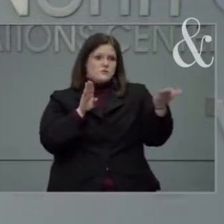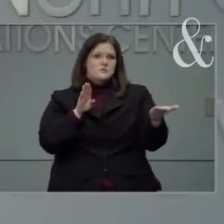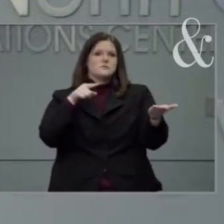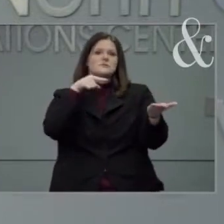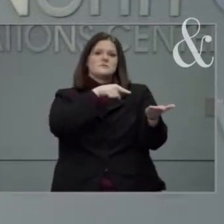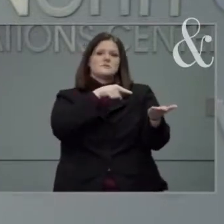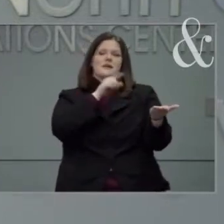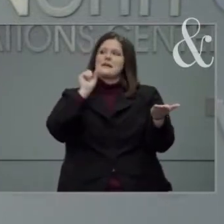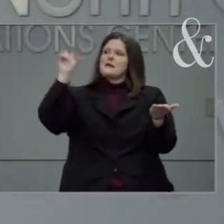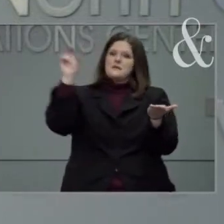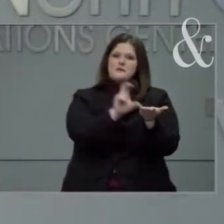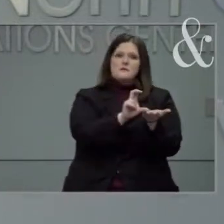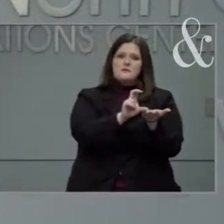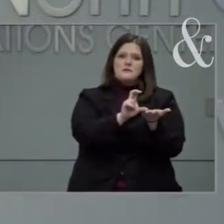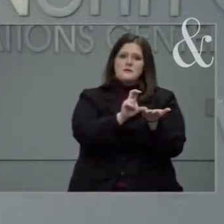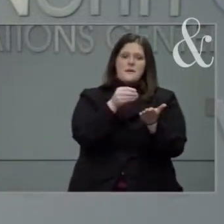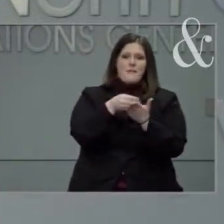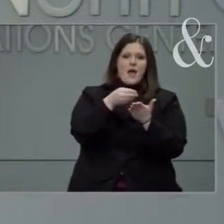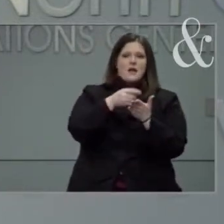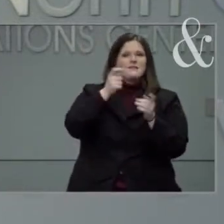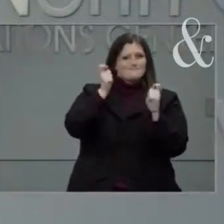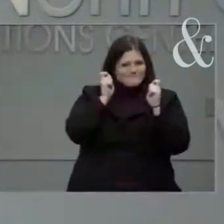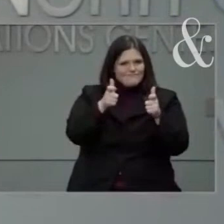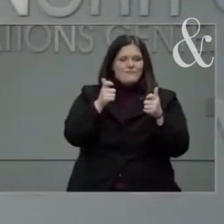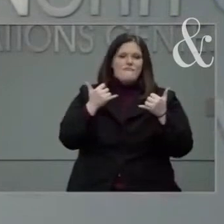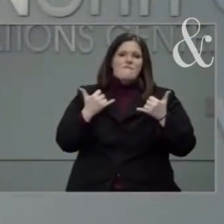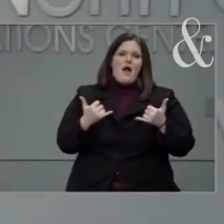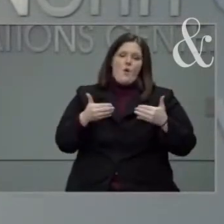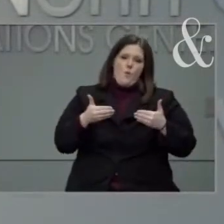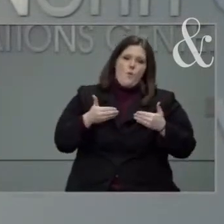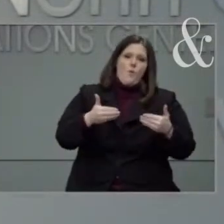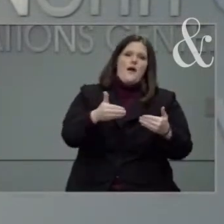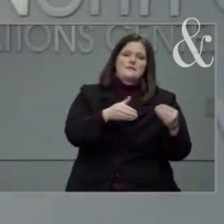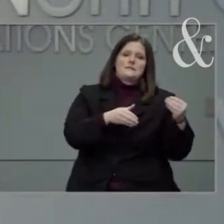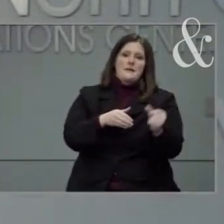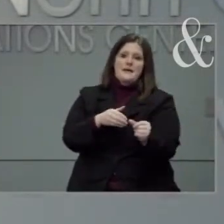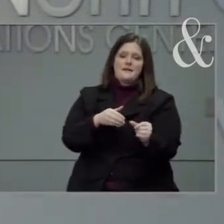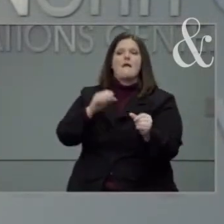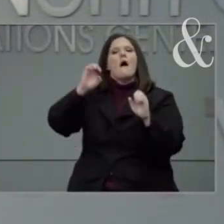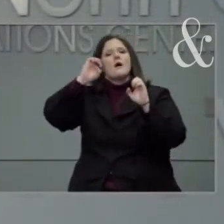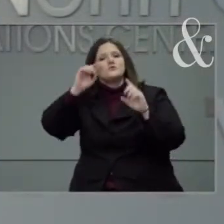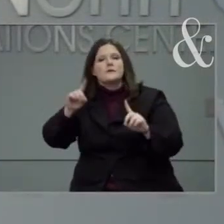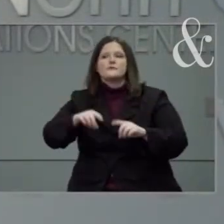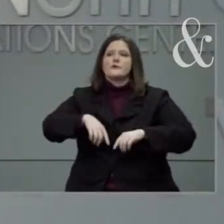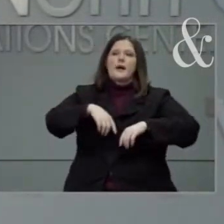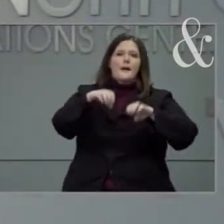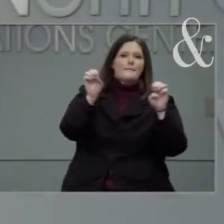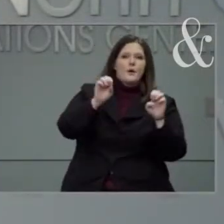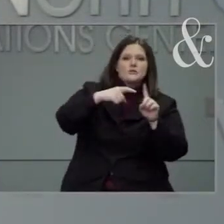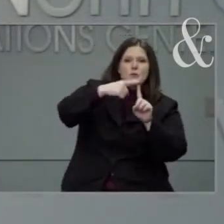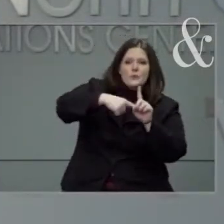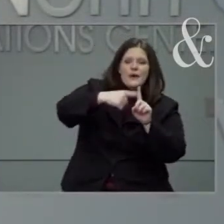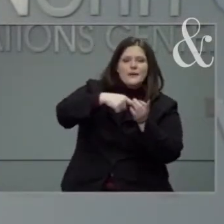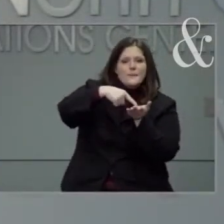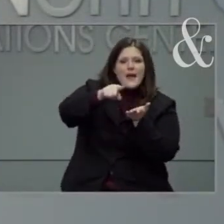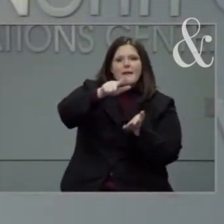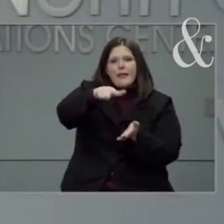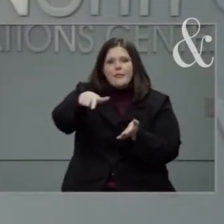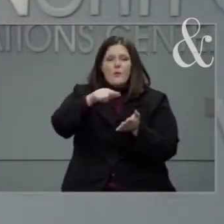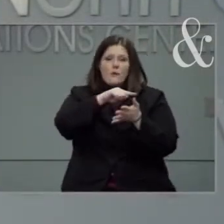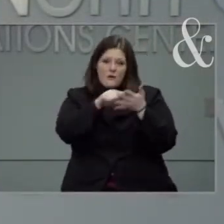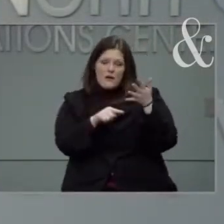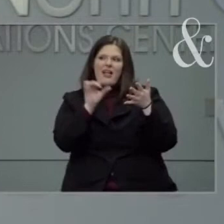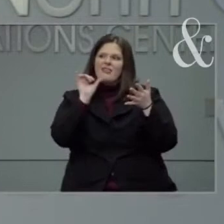that they deem time sensitive, that education money, as well as the emergency rental assistance money. And so they went ahead